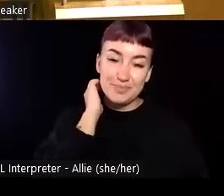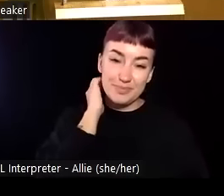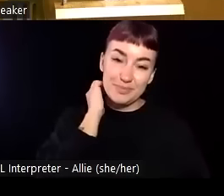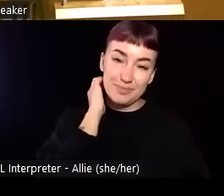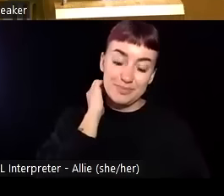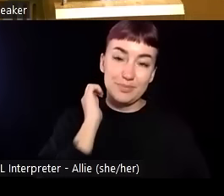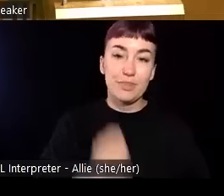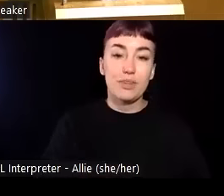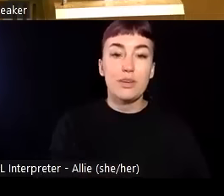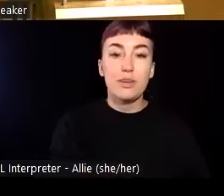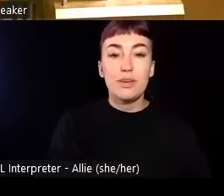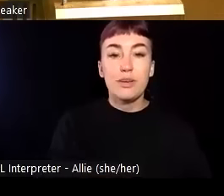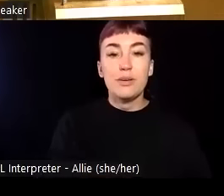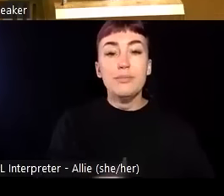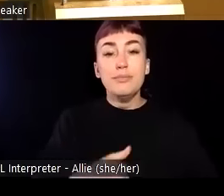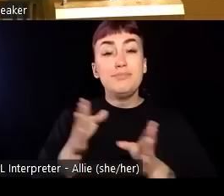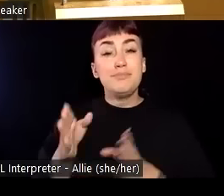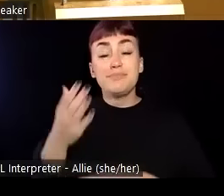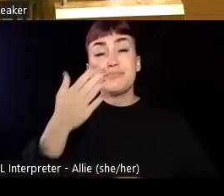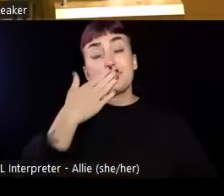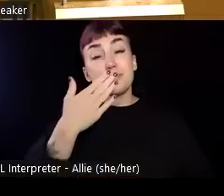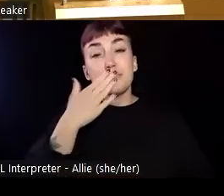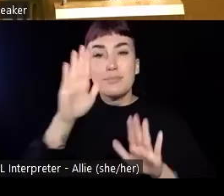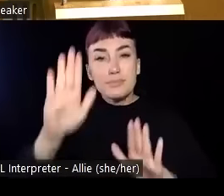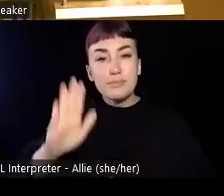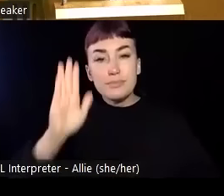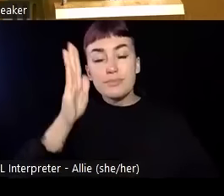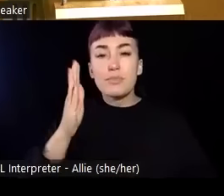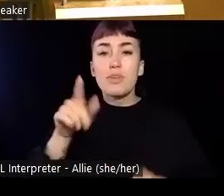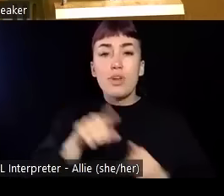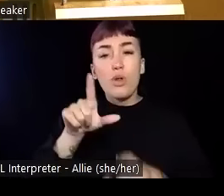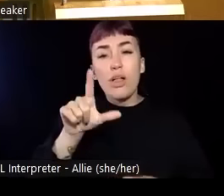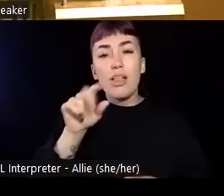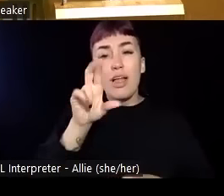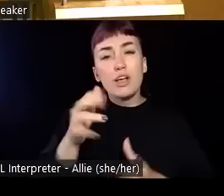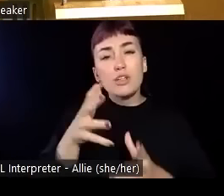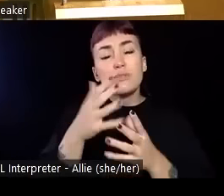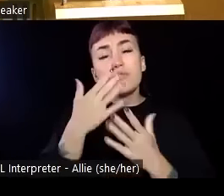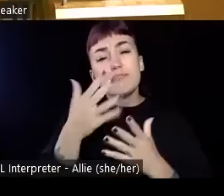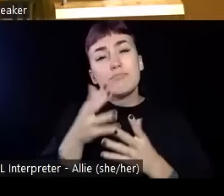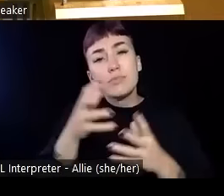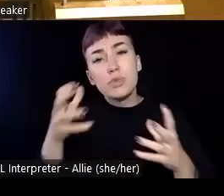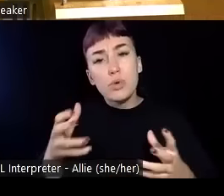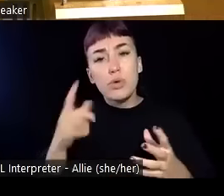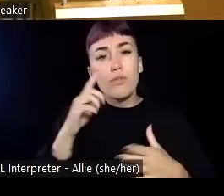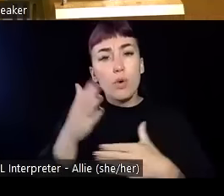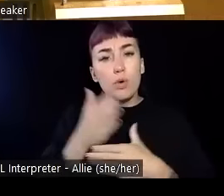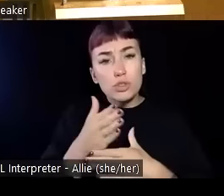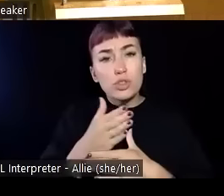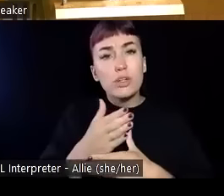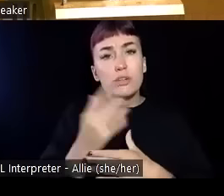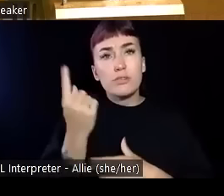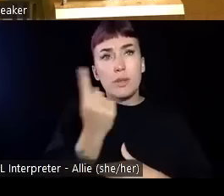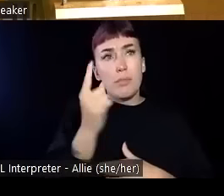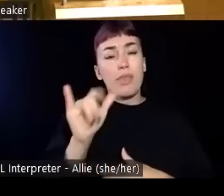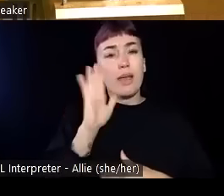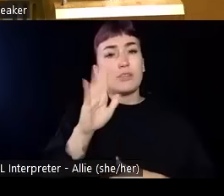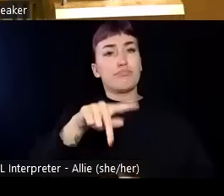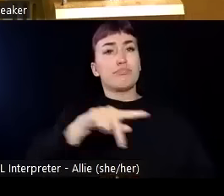Well, thank you, Dr. Snyder, for a wonderful talk. And also, Larry, thank you so much for sharing something that's so